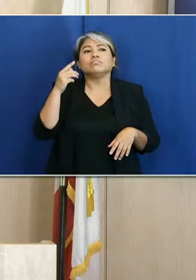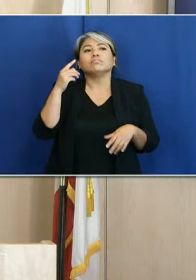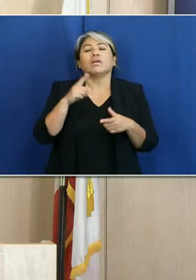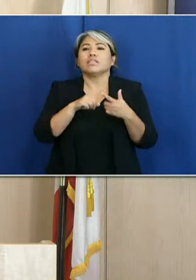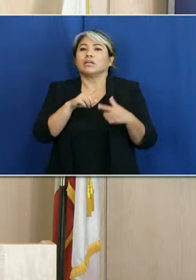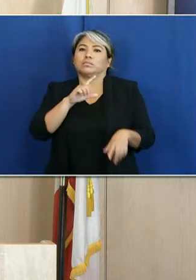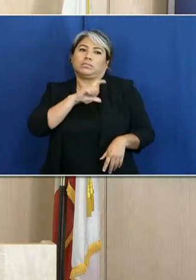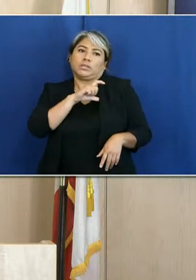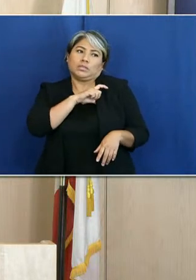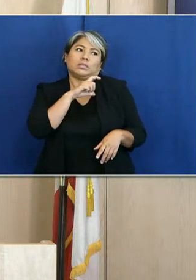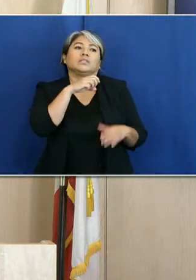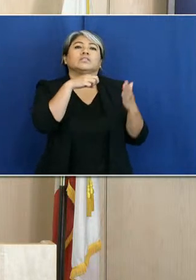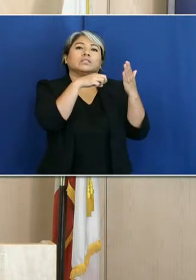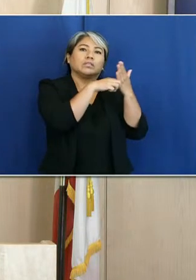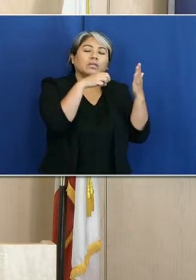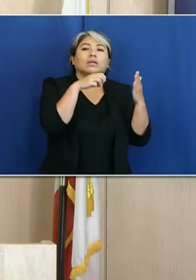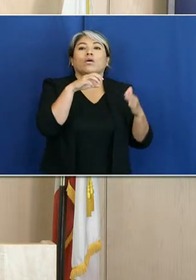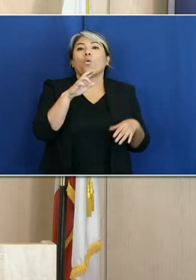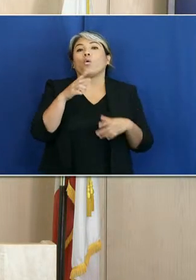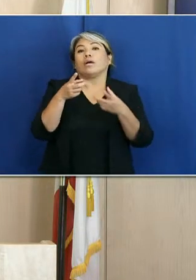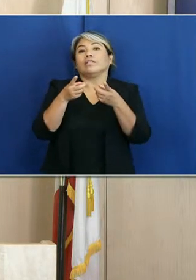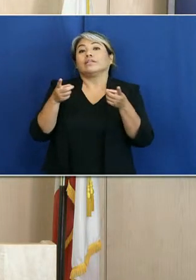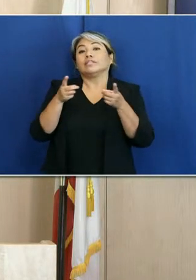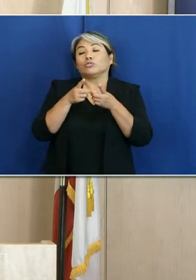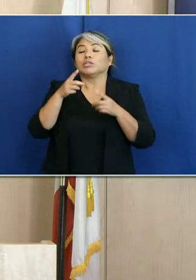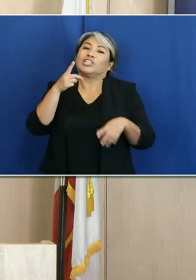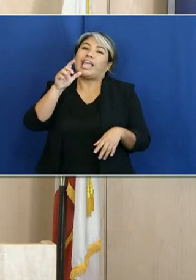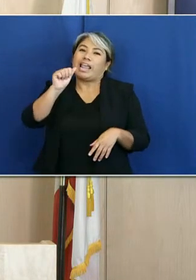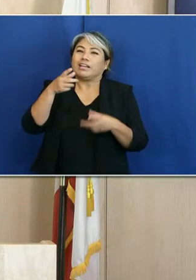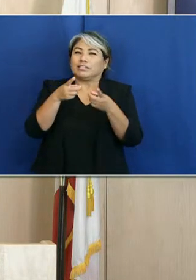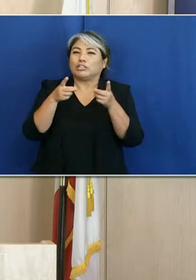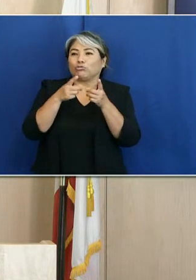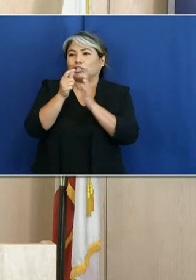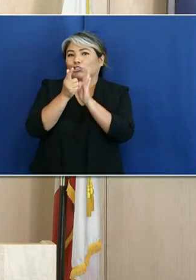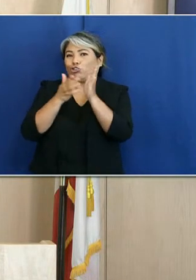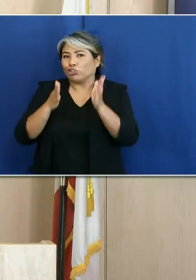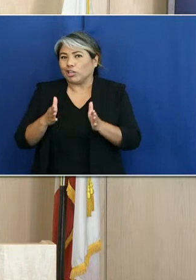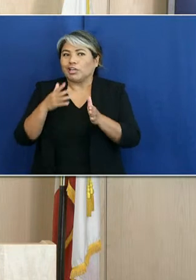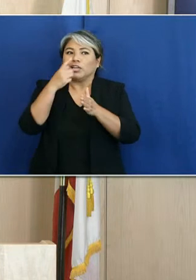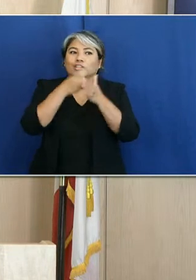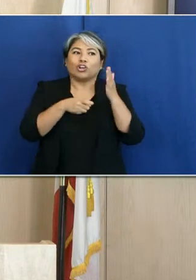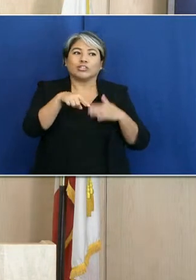and then either the district attorney or the city attorney charging them for those offenses.